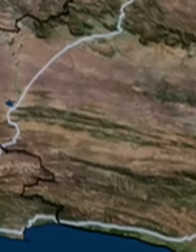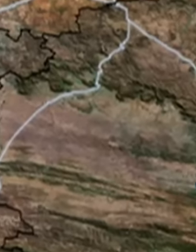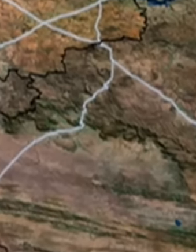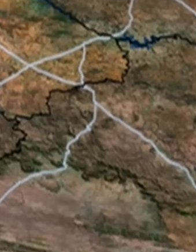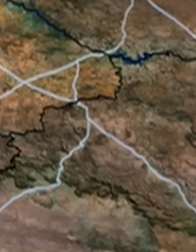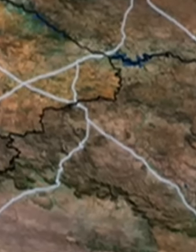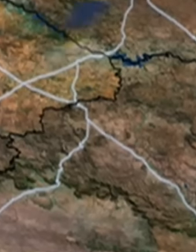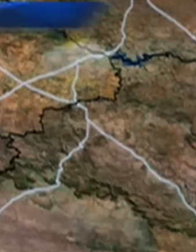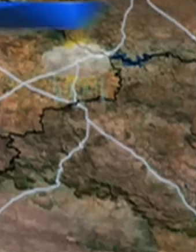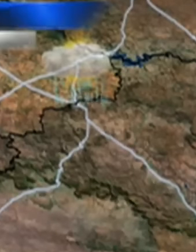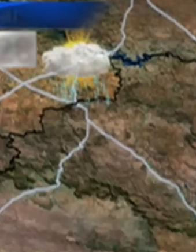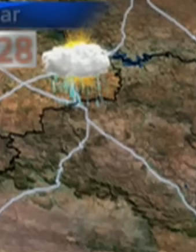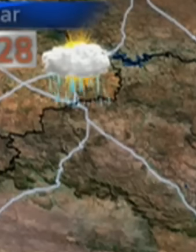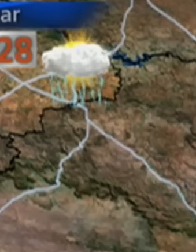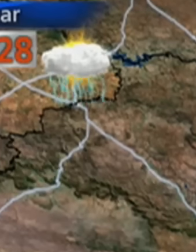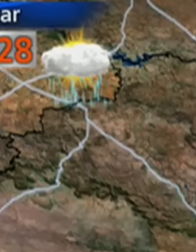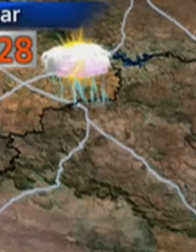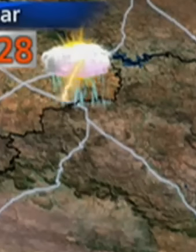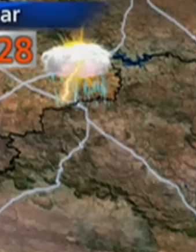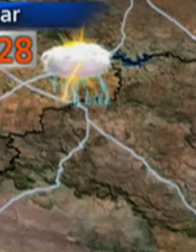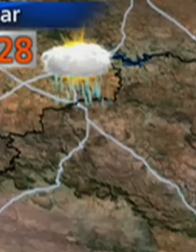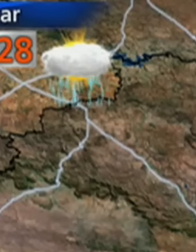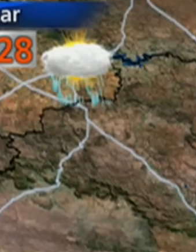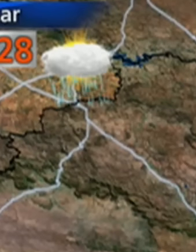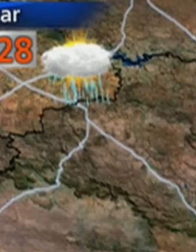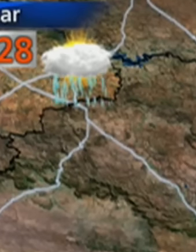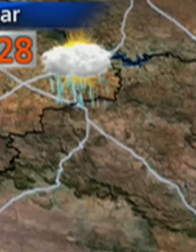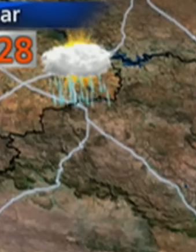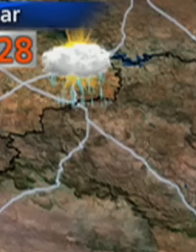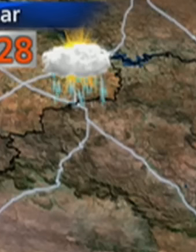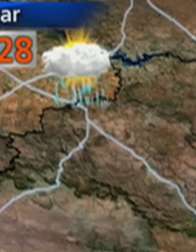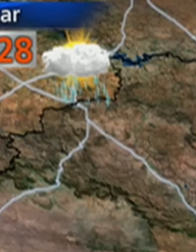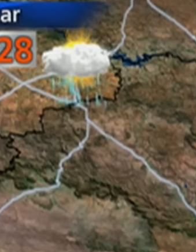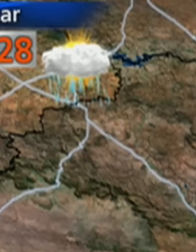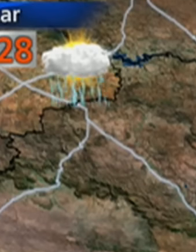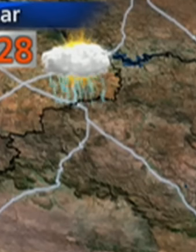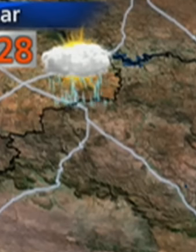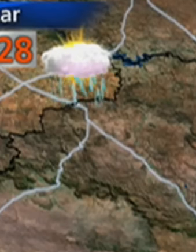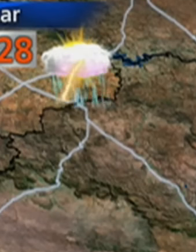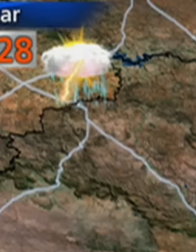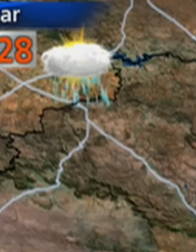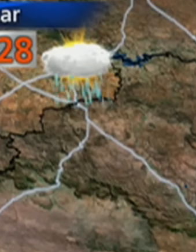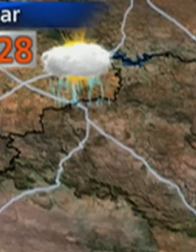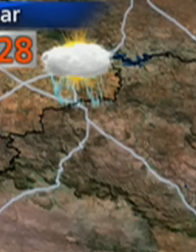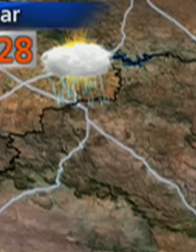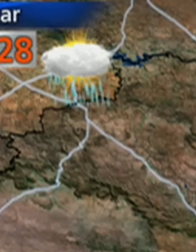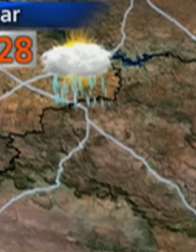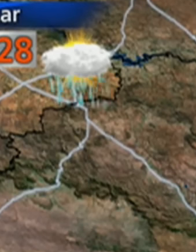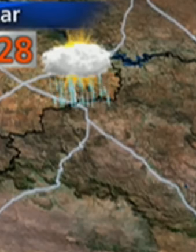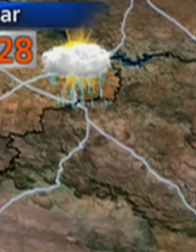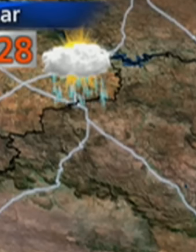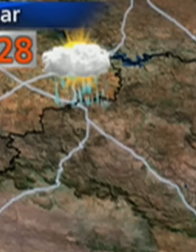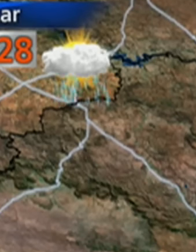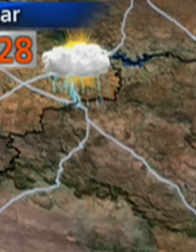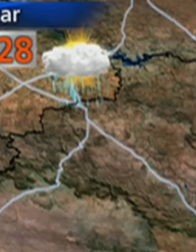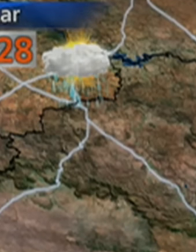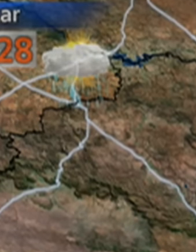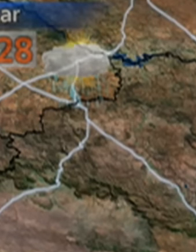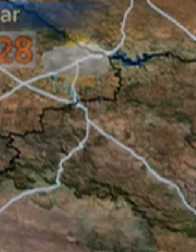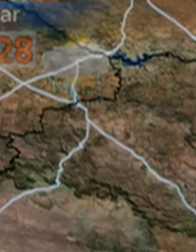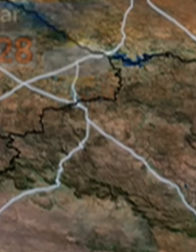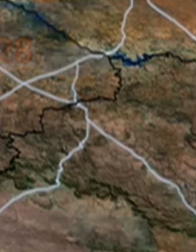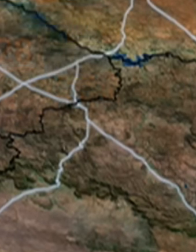mararo ka ofela pa ka go tla tlotshise hona ho ntshang kwena bodibeng a shebele hona ka Apintoni le teng o hlokomela o tla tlotshise a shebele ka Calvinia le hona ka Rosatland